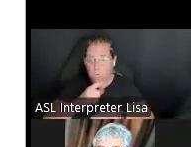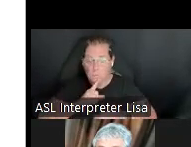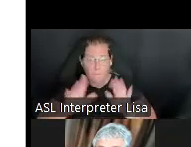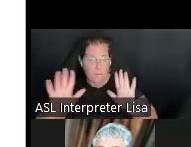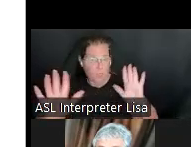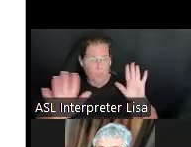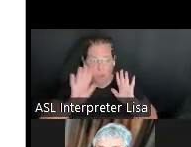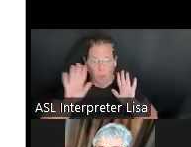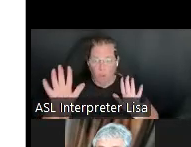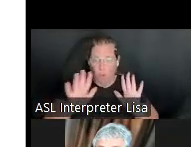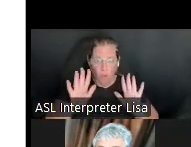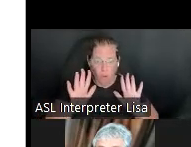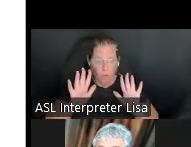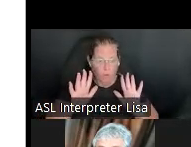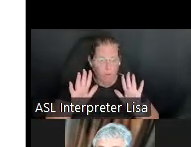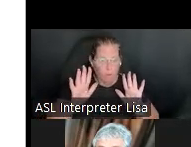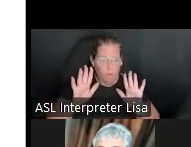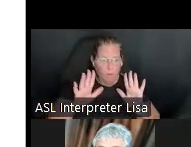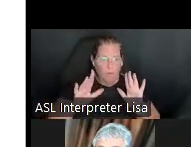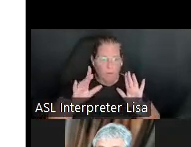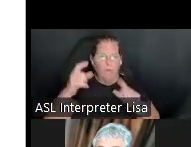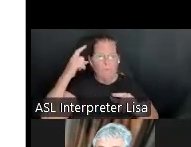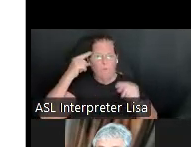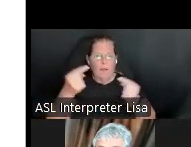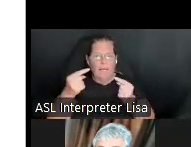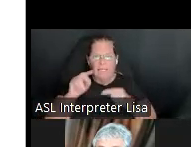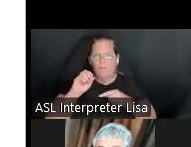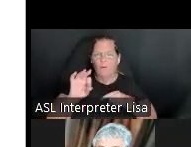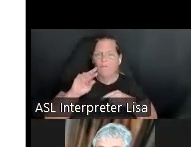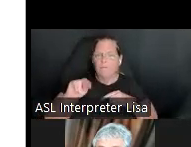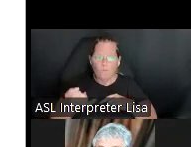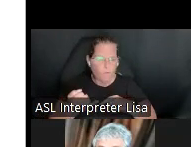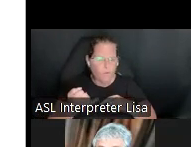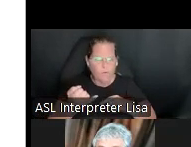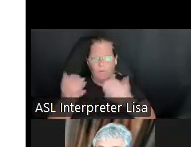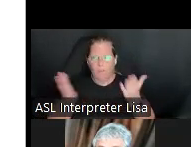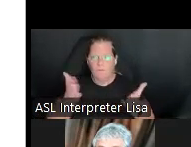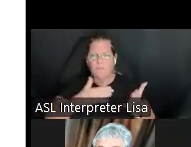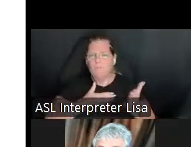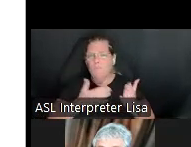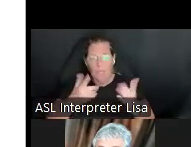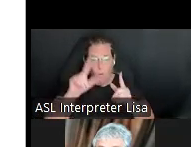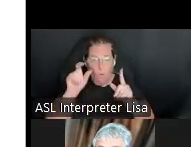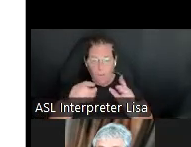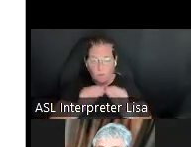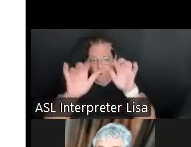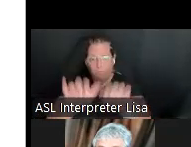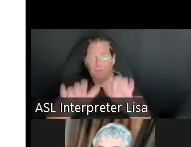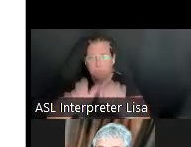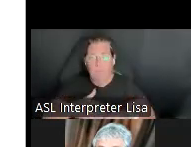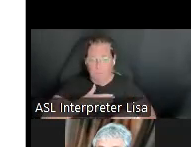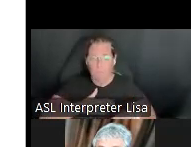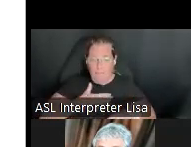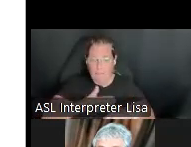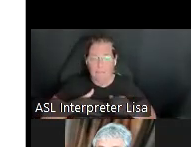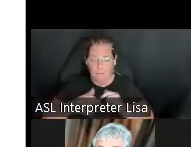Injury Alliance of New Jersey programs and services. Of course, if you had any other questions, please put them into the chat. Barbara, we can go